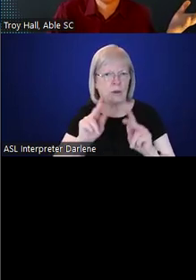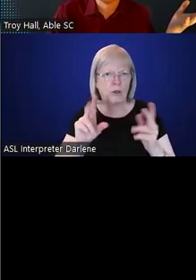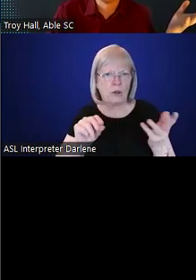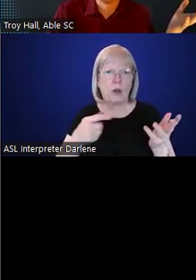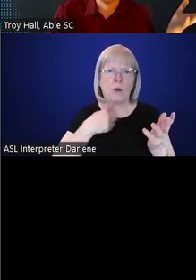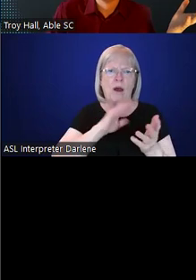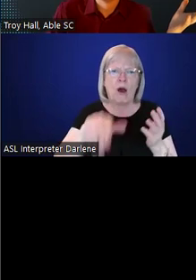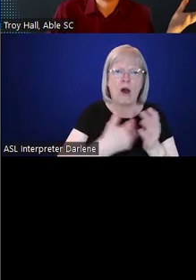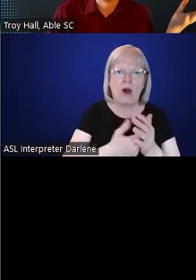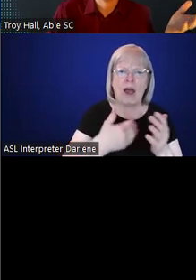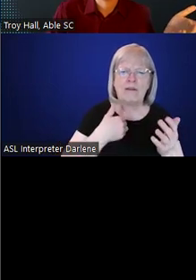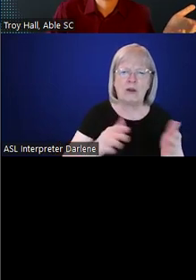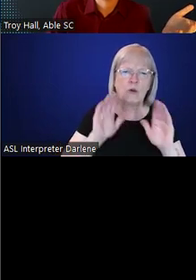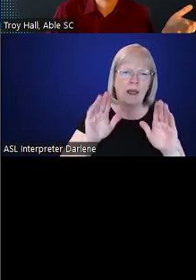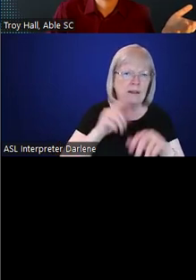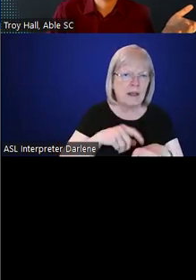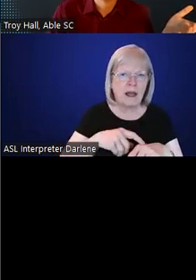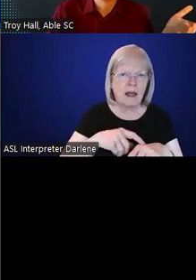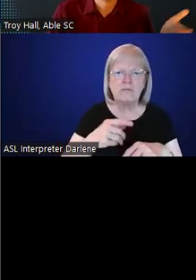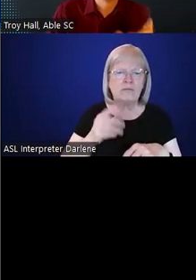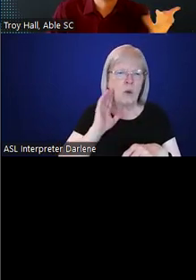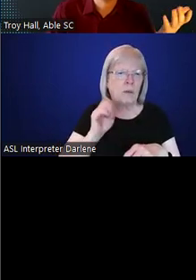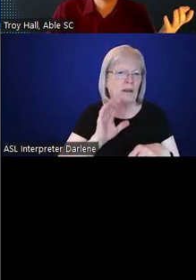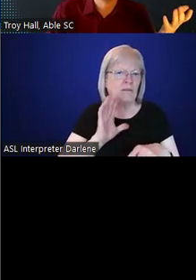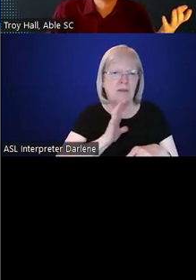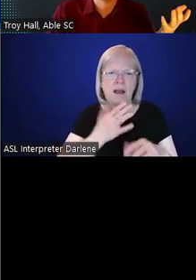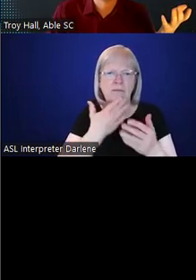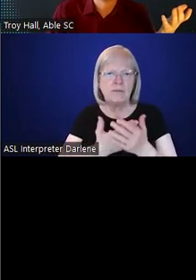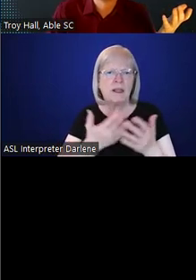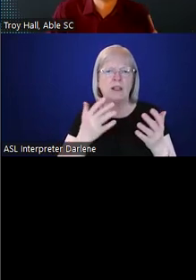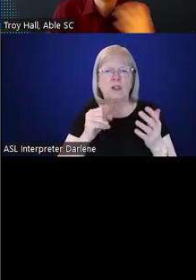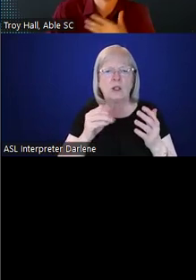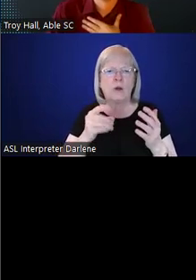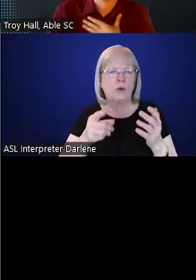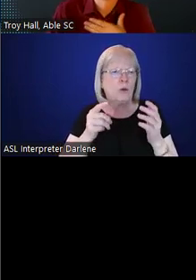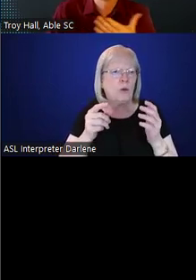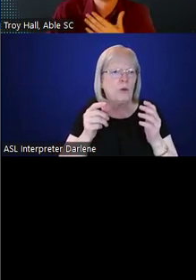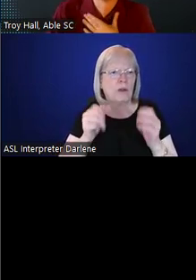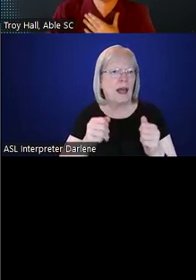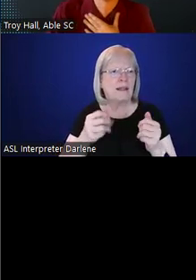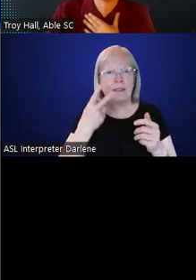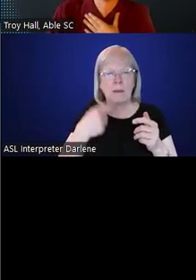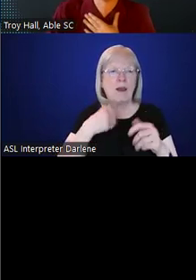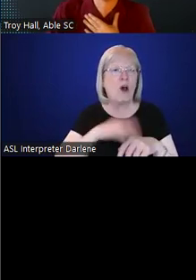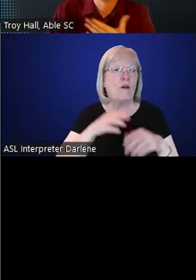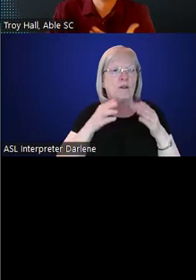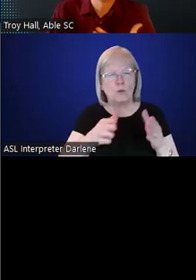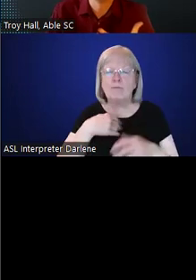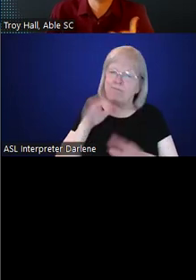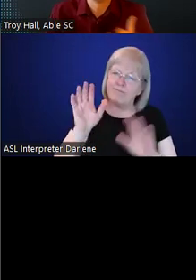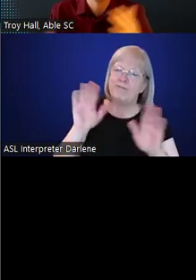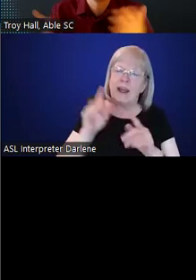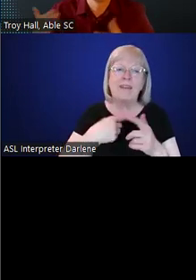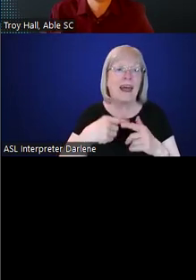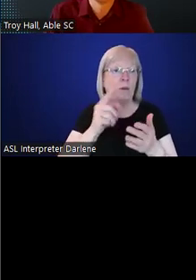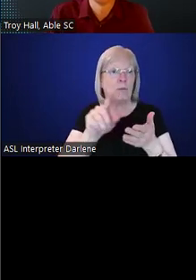gonna be wonderful. And you could chat me or see me on the street in a week and I'll smile and nod, but I won't know who you are or